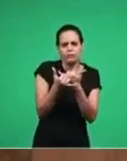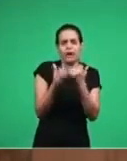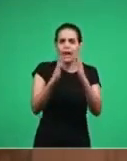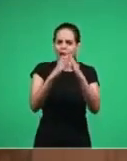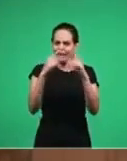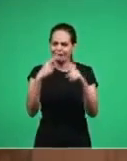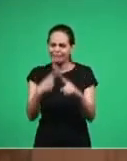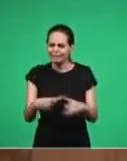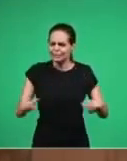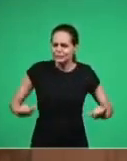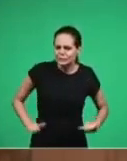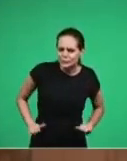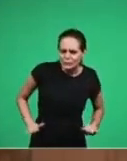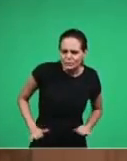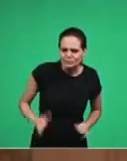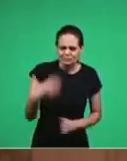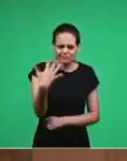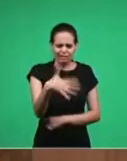The church